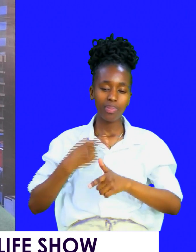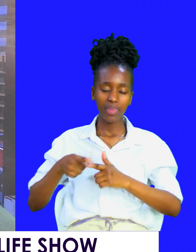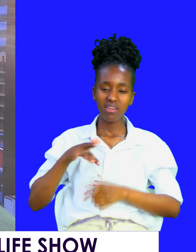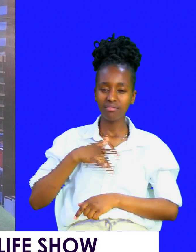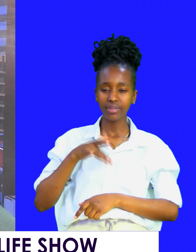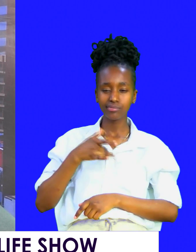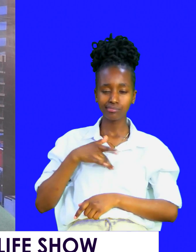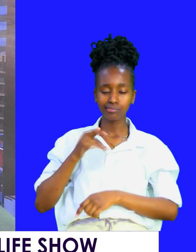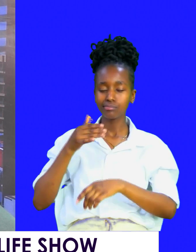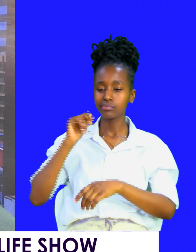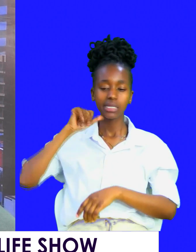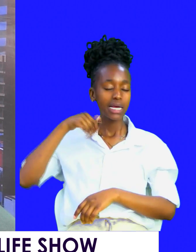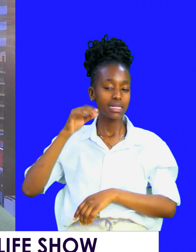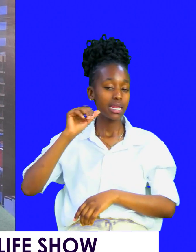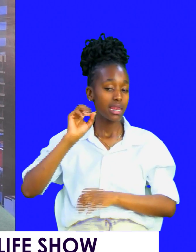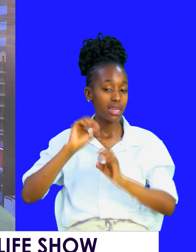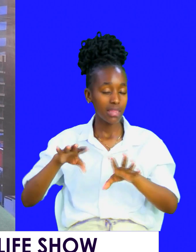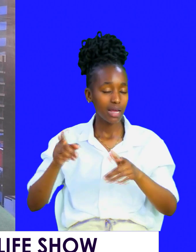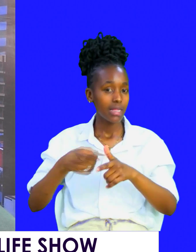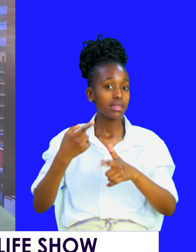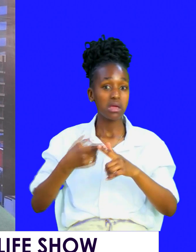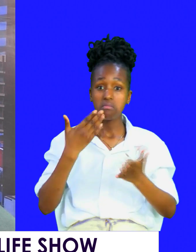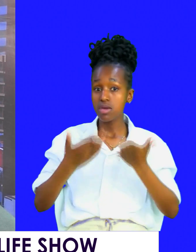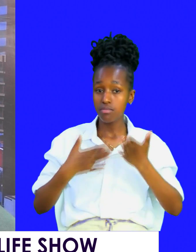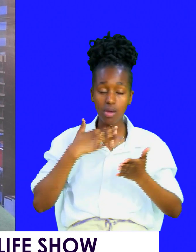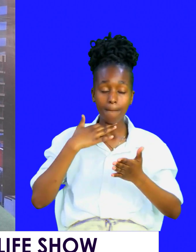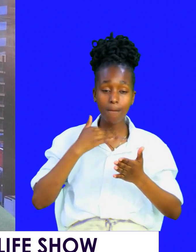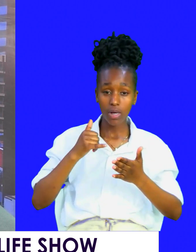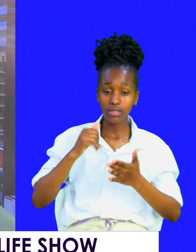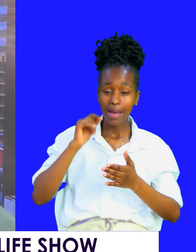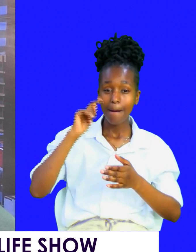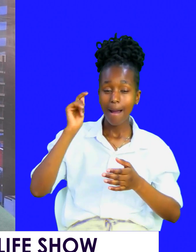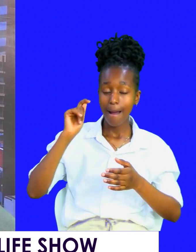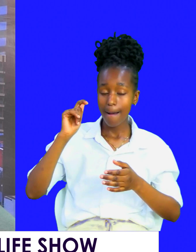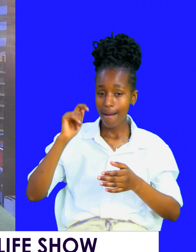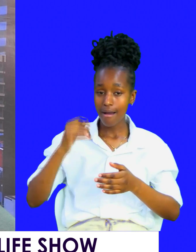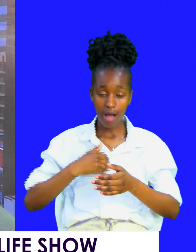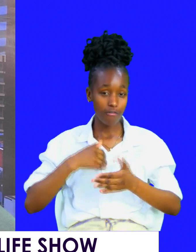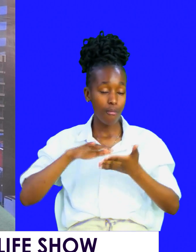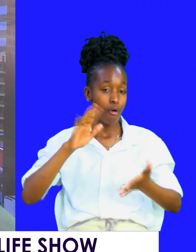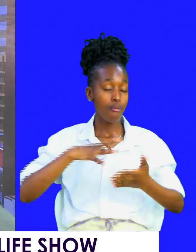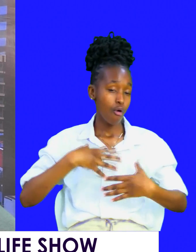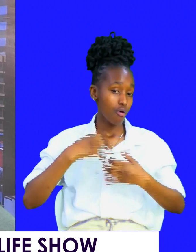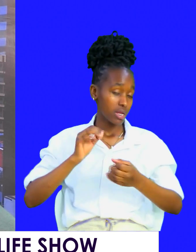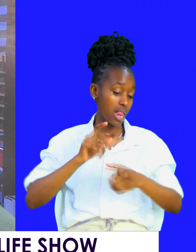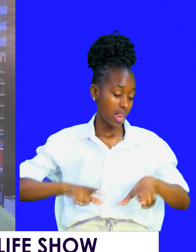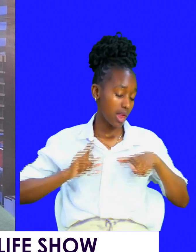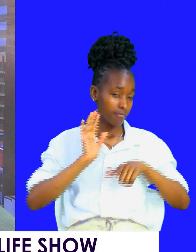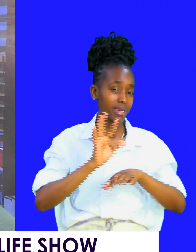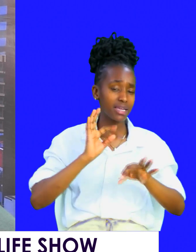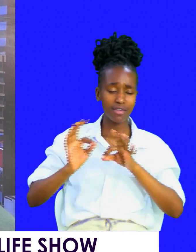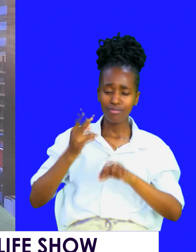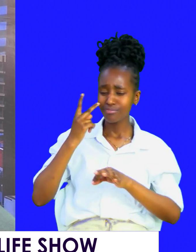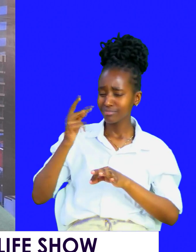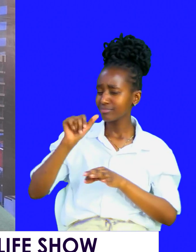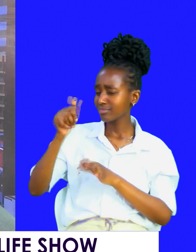probably because you need more riches in your life. If you find you're resenting the poor so much, you need to address that part of